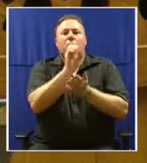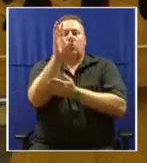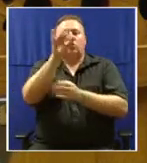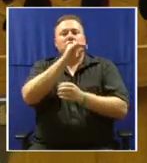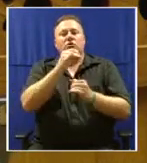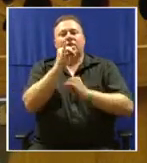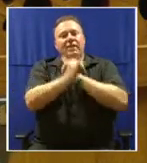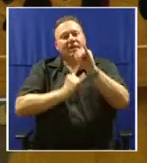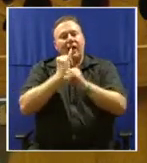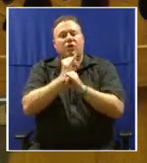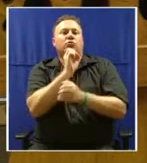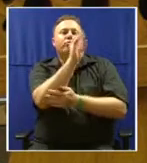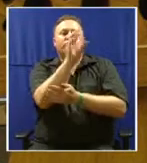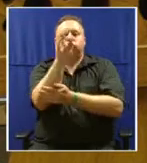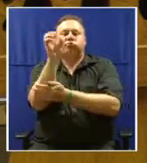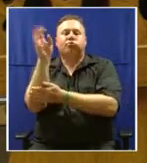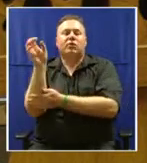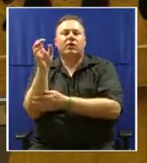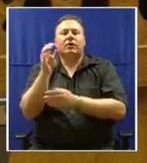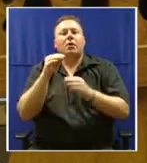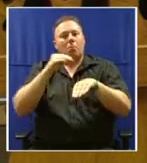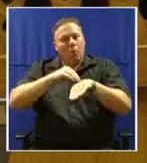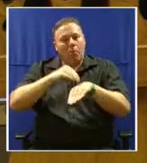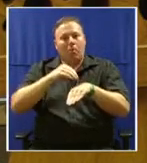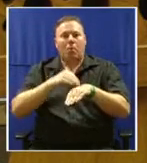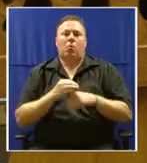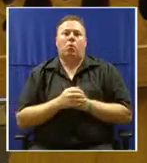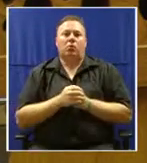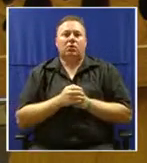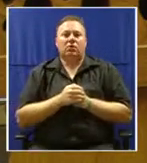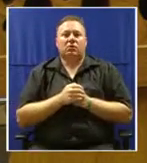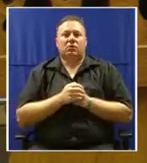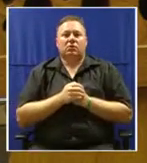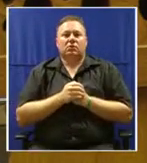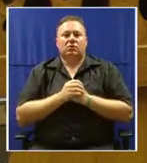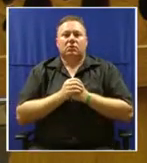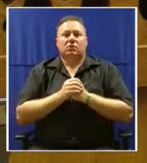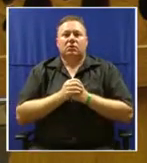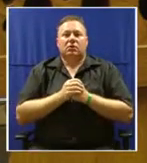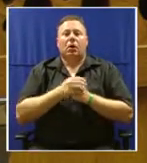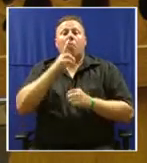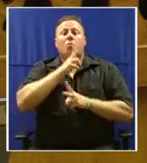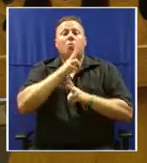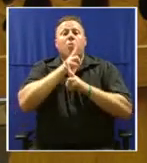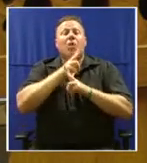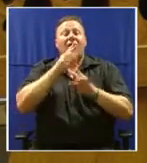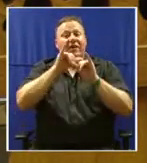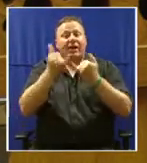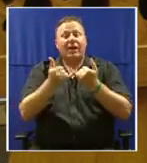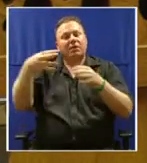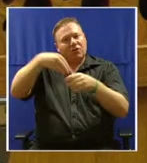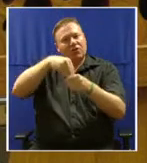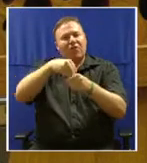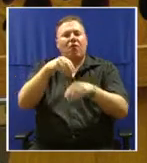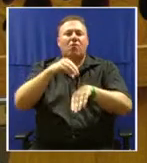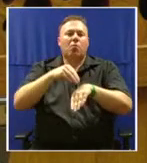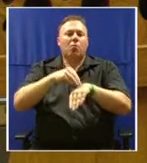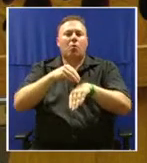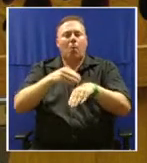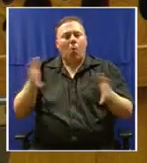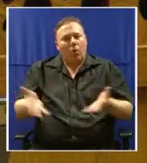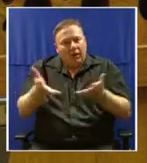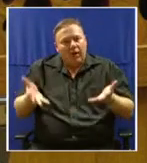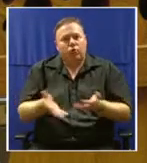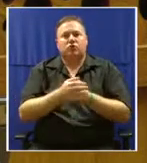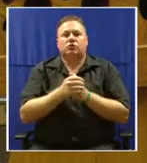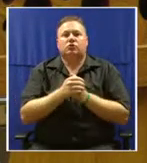This will encourage greater investment by the private sector in productive activity. And key to this plan is the